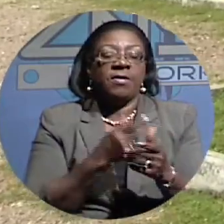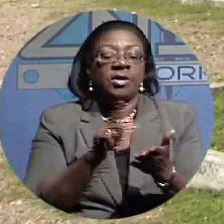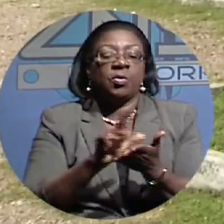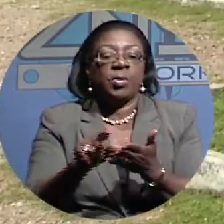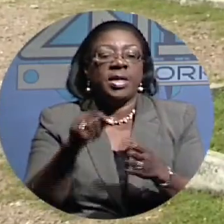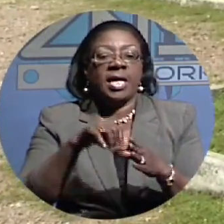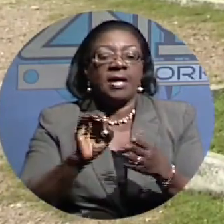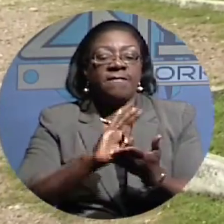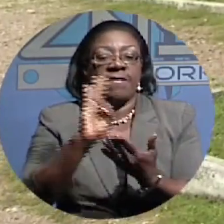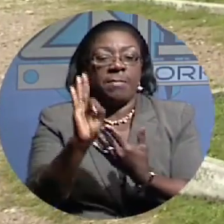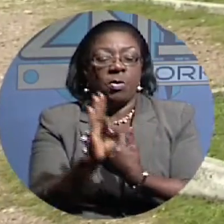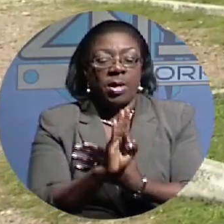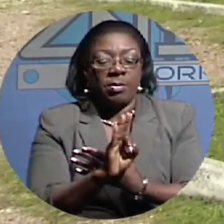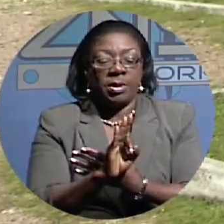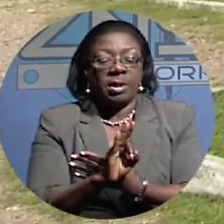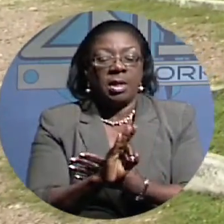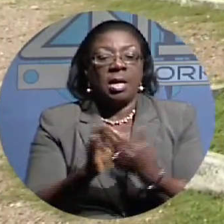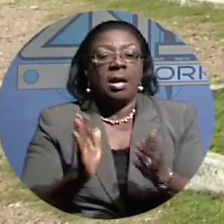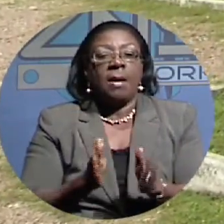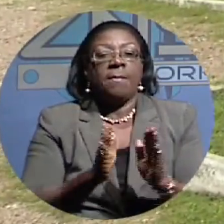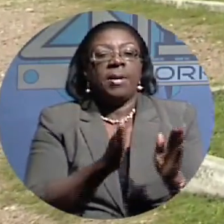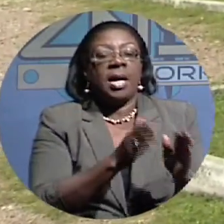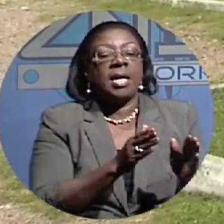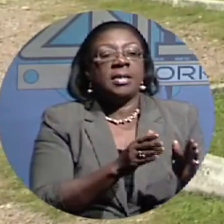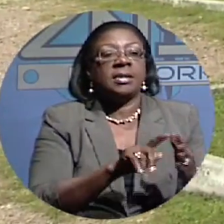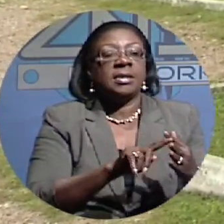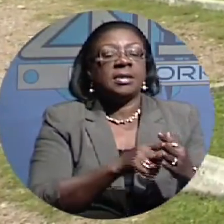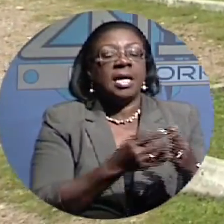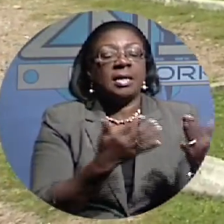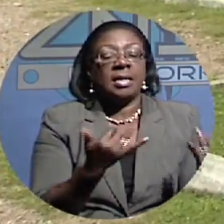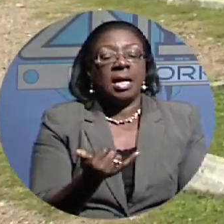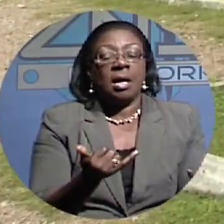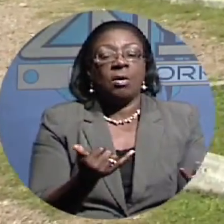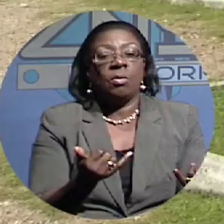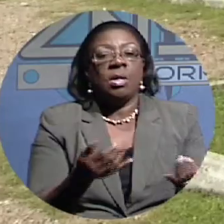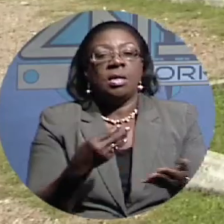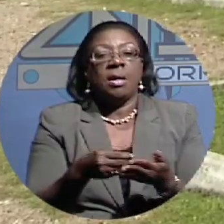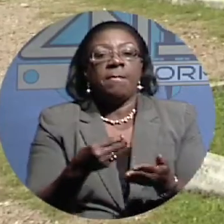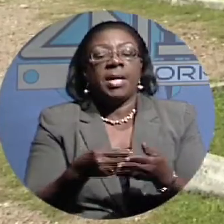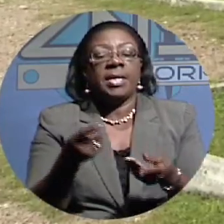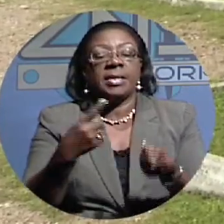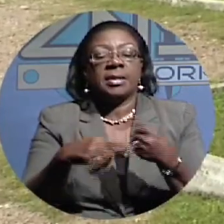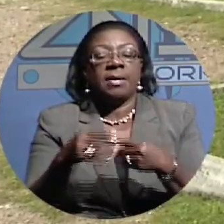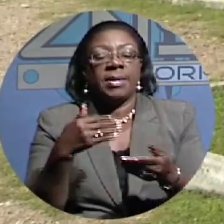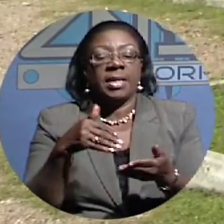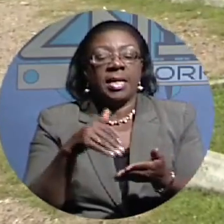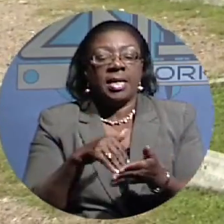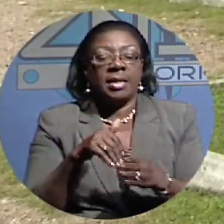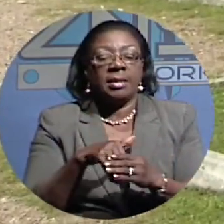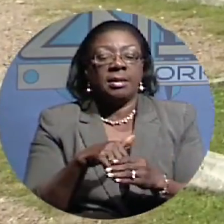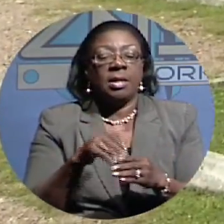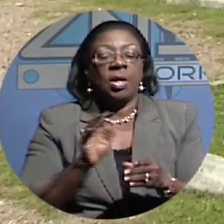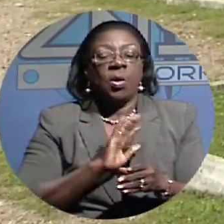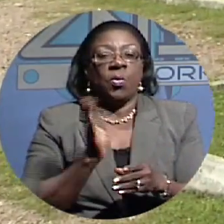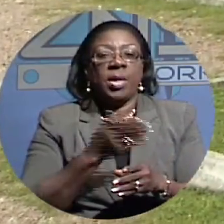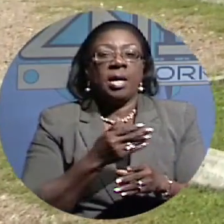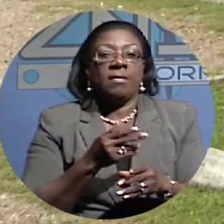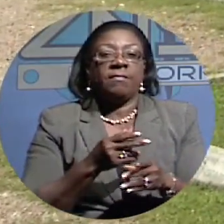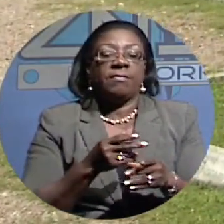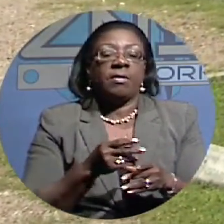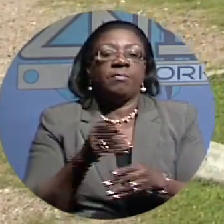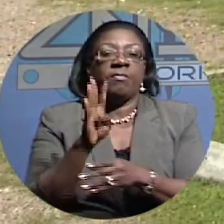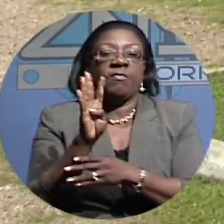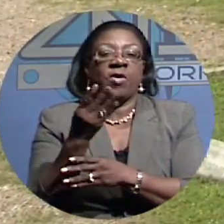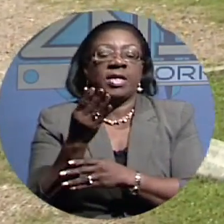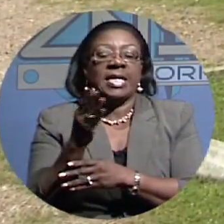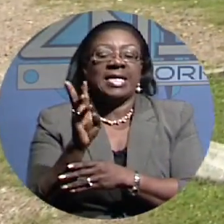Plans are in full gear. The funds are coming in relatively okay. We have commitments from at least 14 to